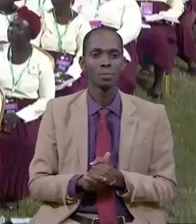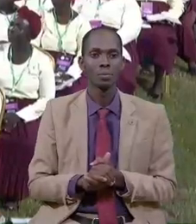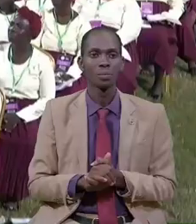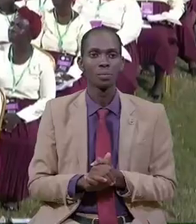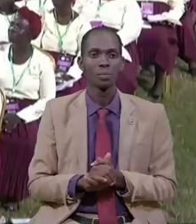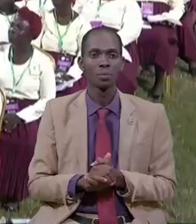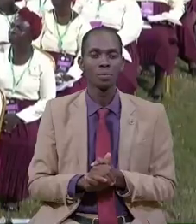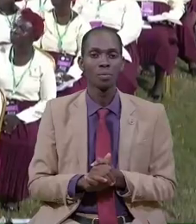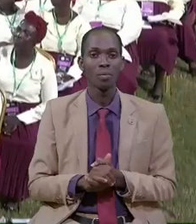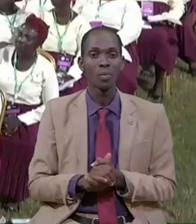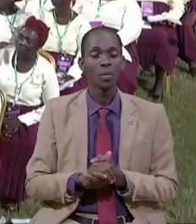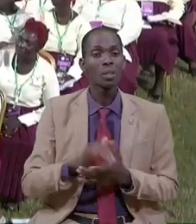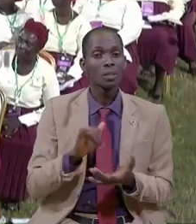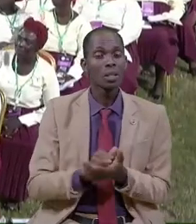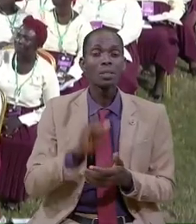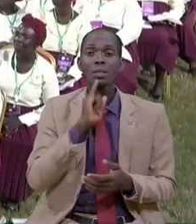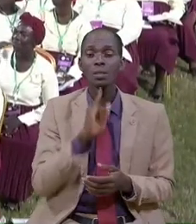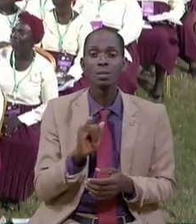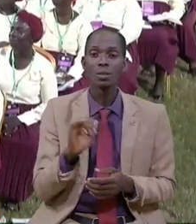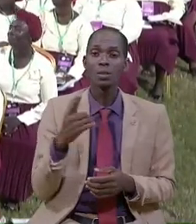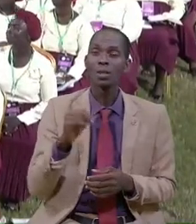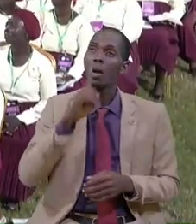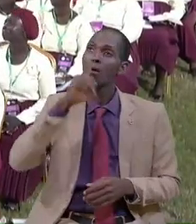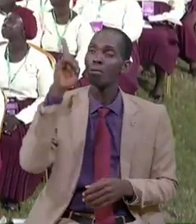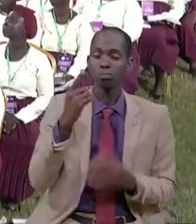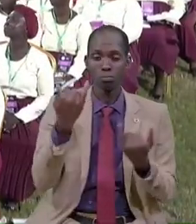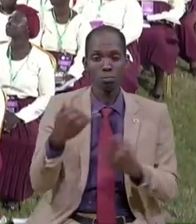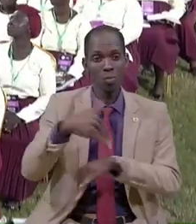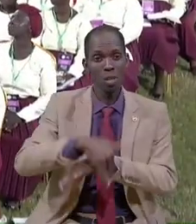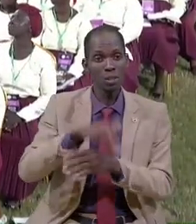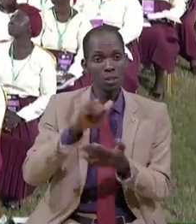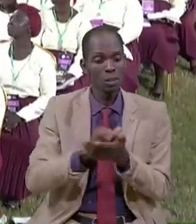nos maladies. That's why we have assurance tonight. L'assurance ce soir. Salvation